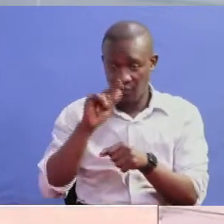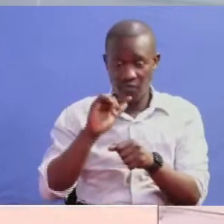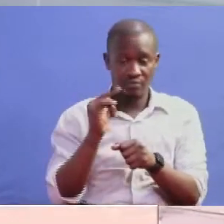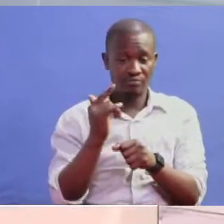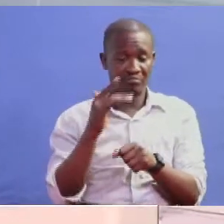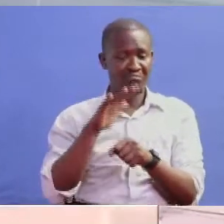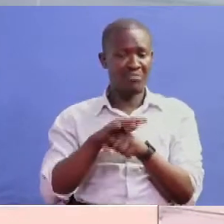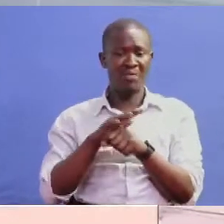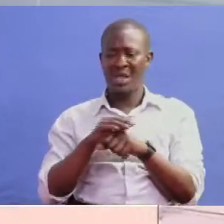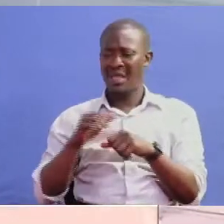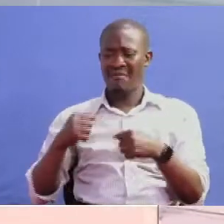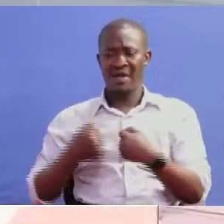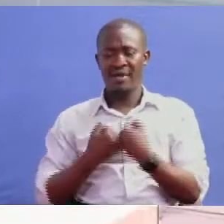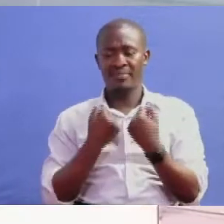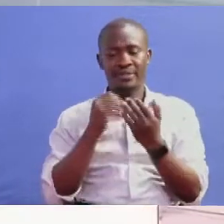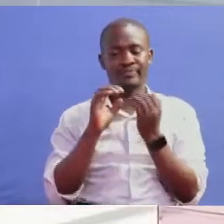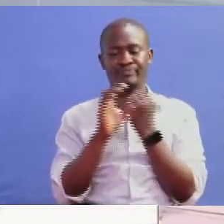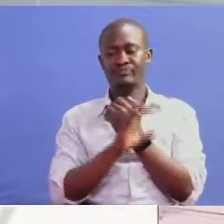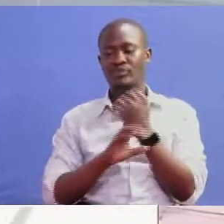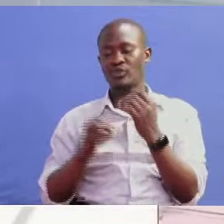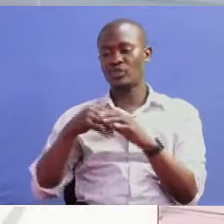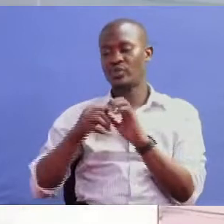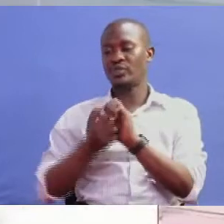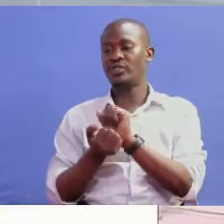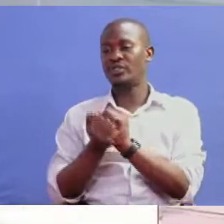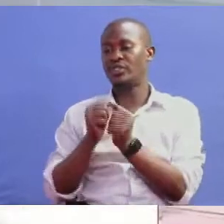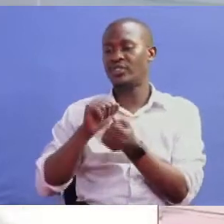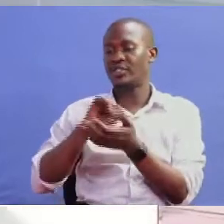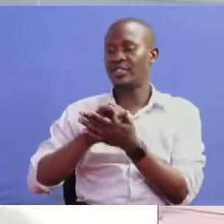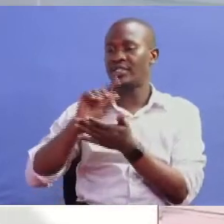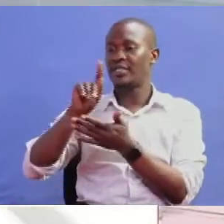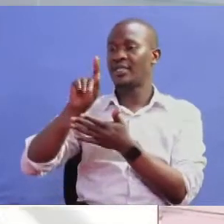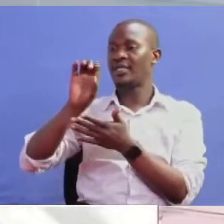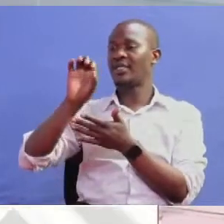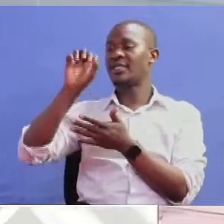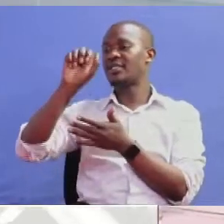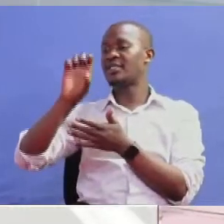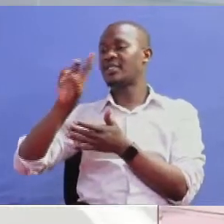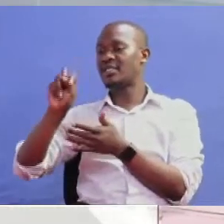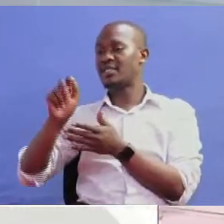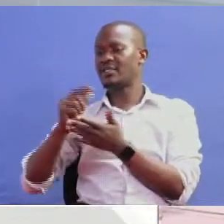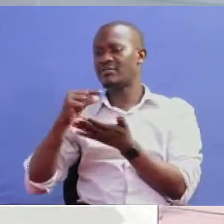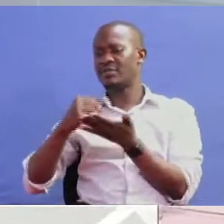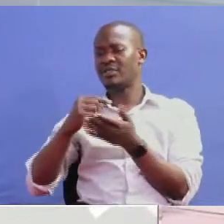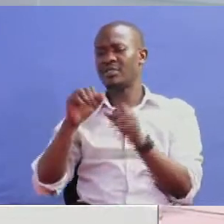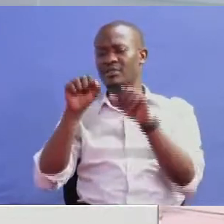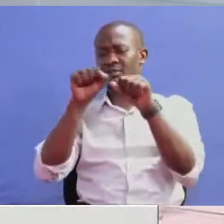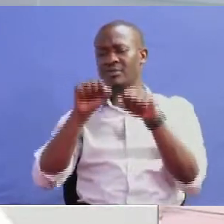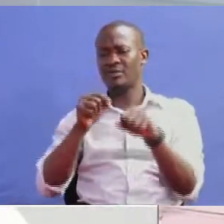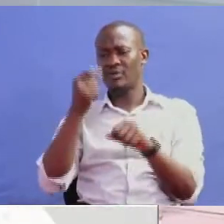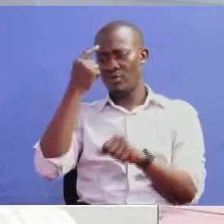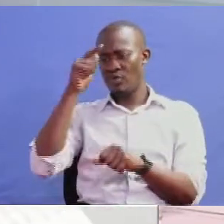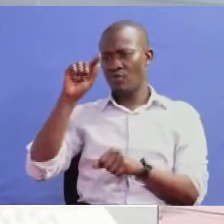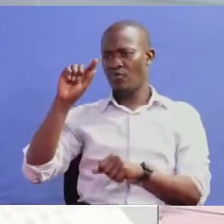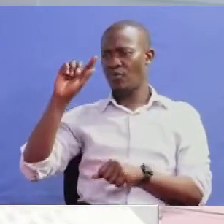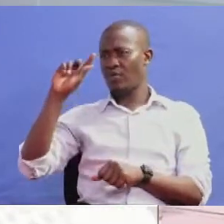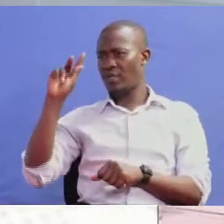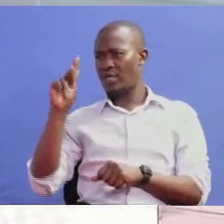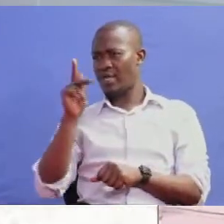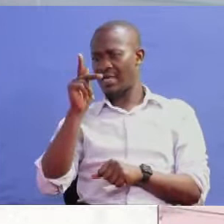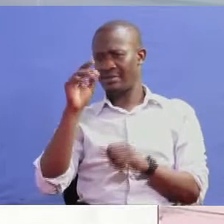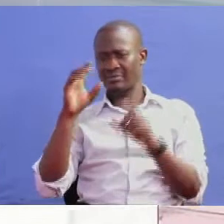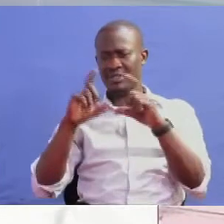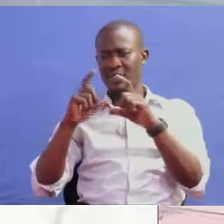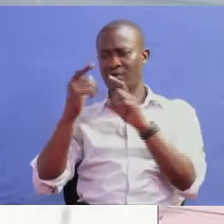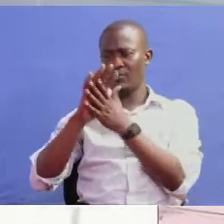lot has happened in the country, including changes in KCAC, that is the grading system for the Kenya Certificate of